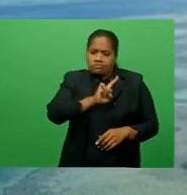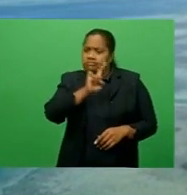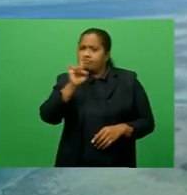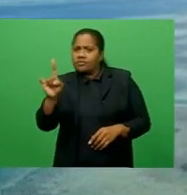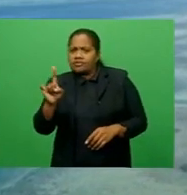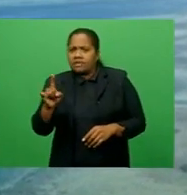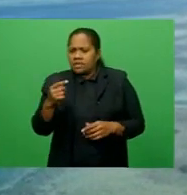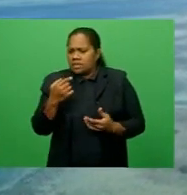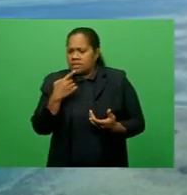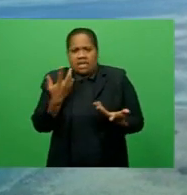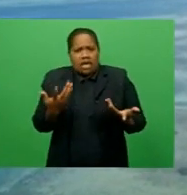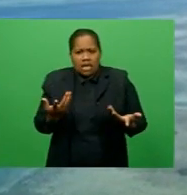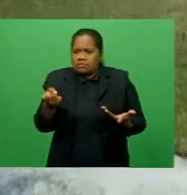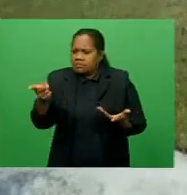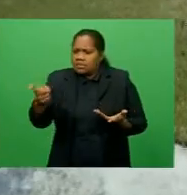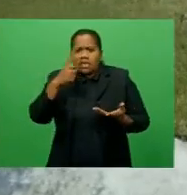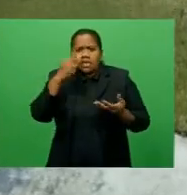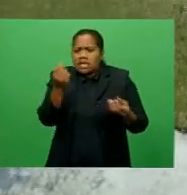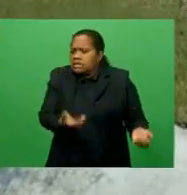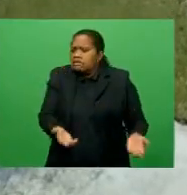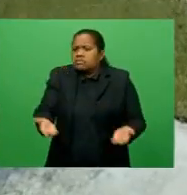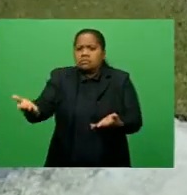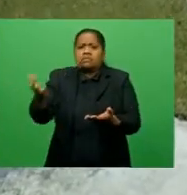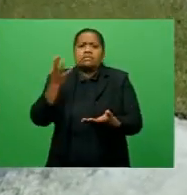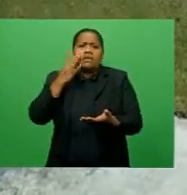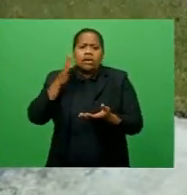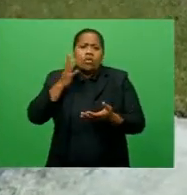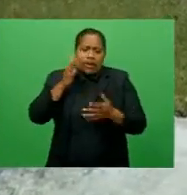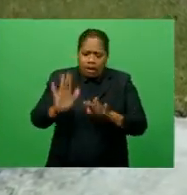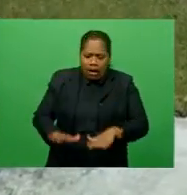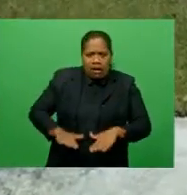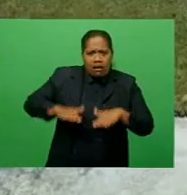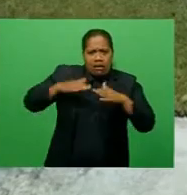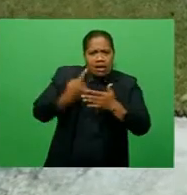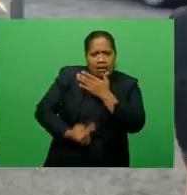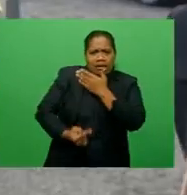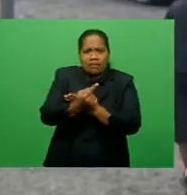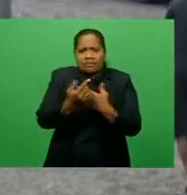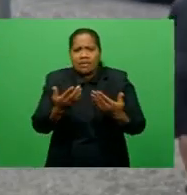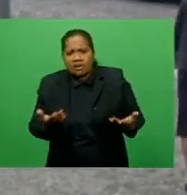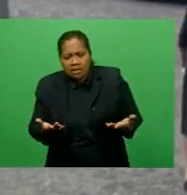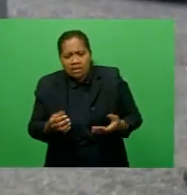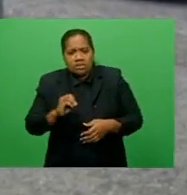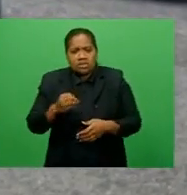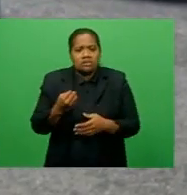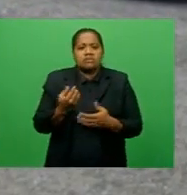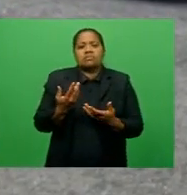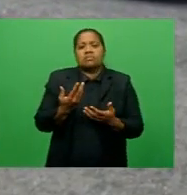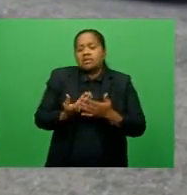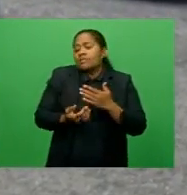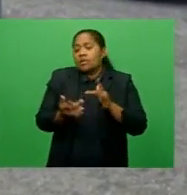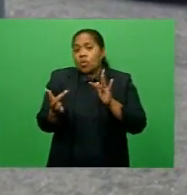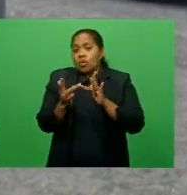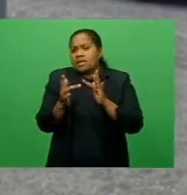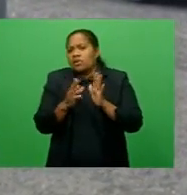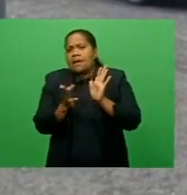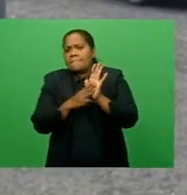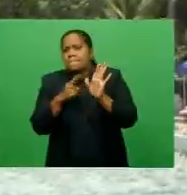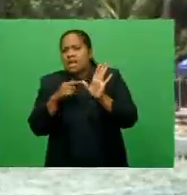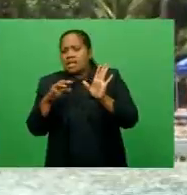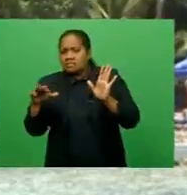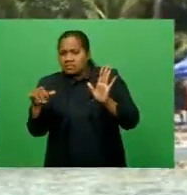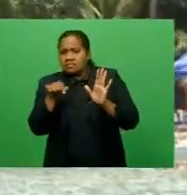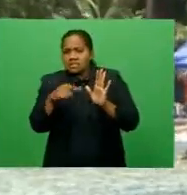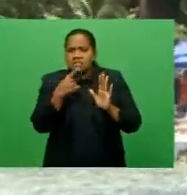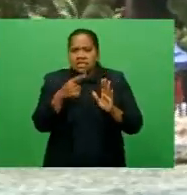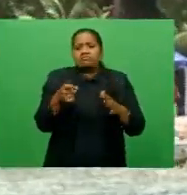could be done at high tide without the channel. She also confirmed that her contact has been one Manasa Tawake, who confirmed receiving